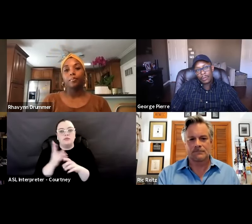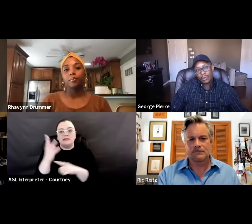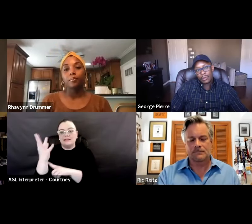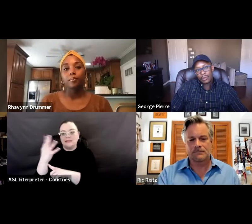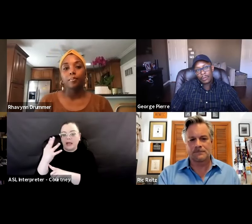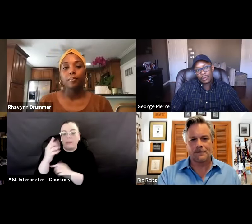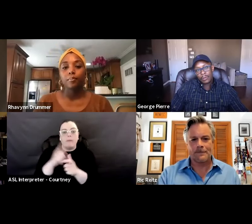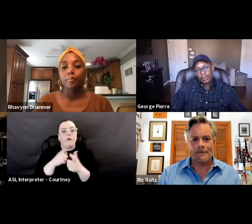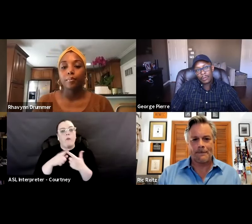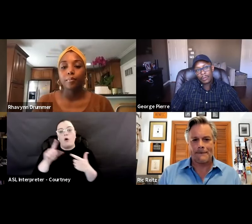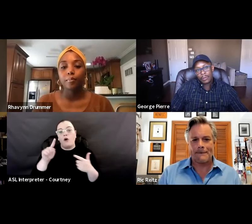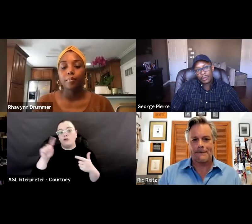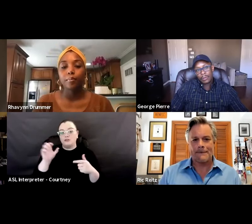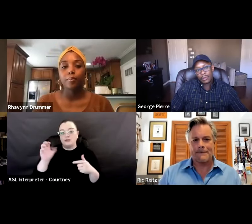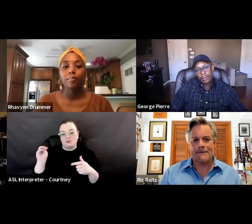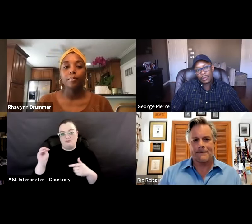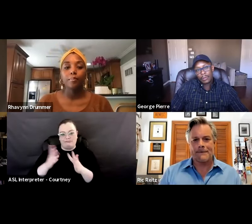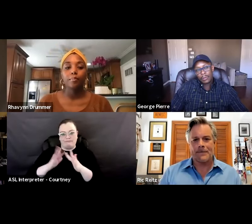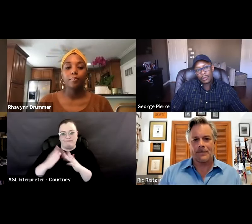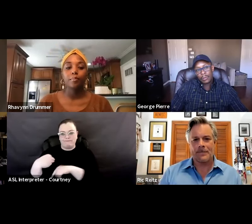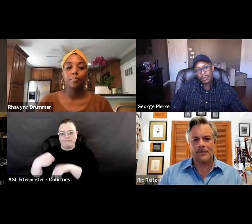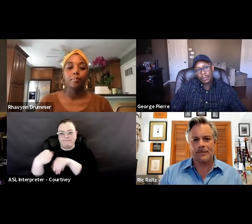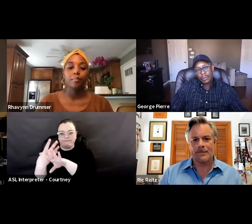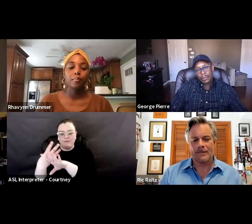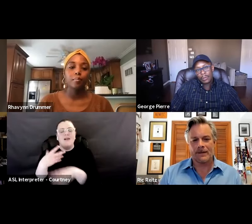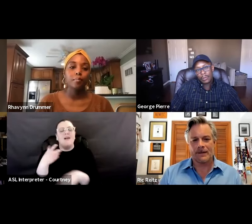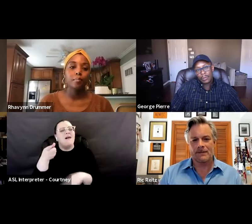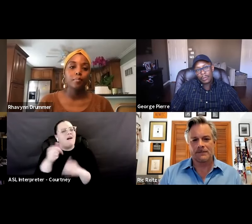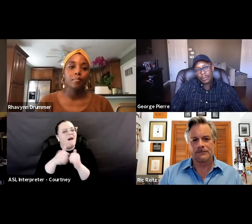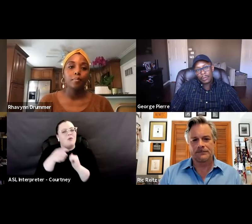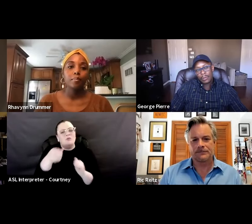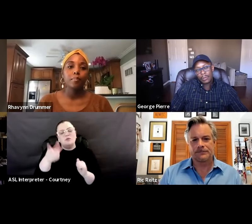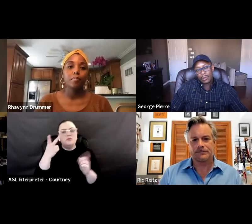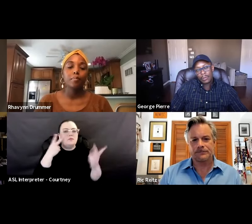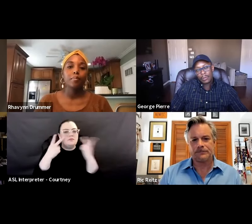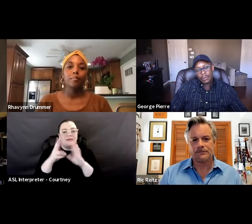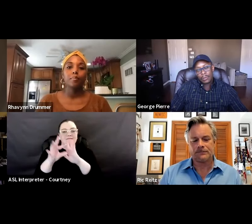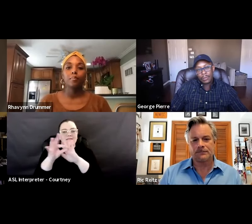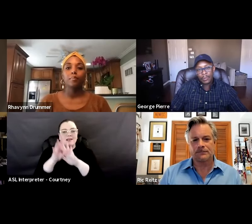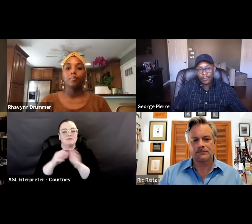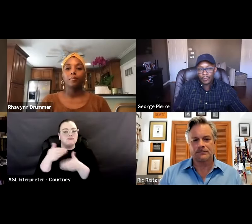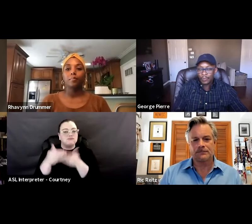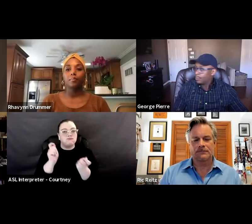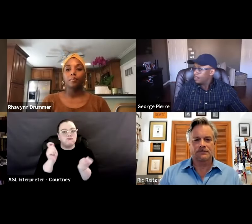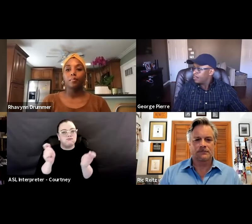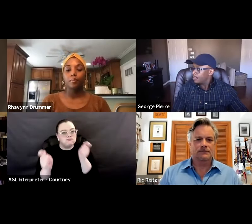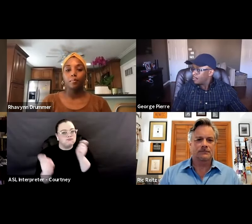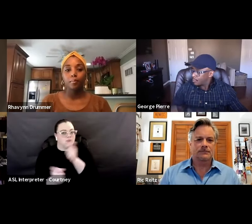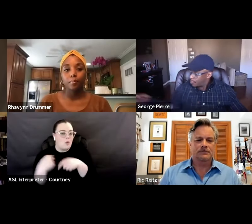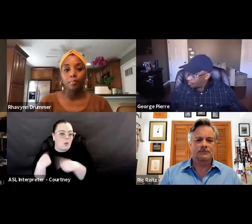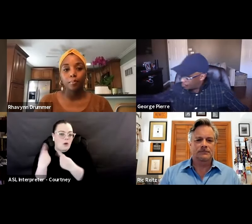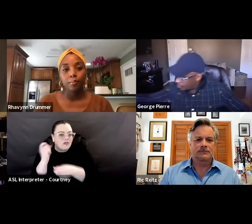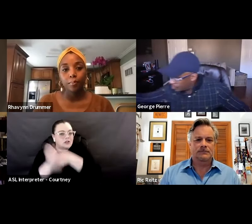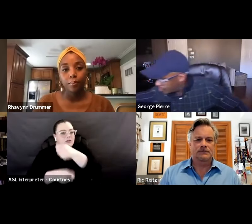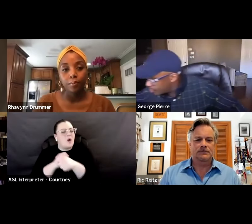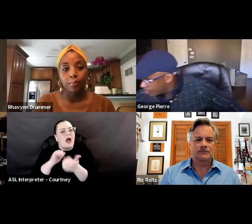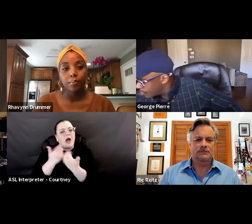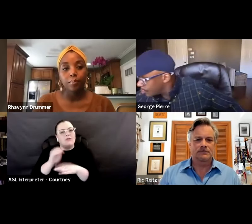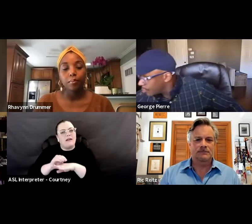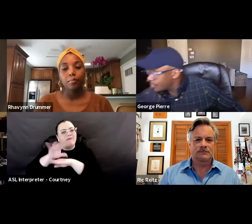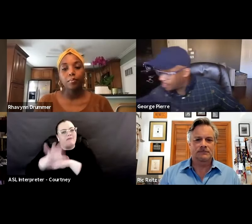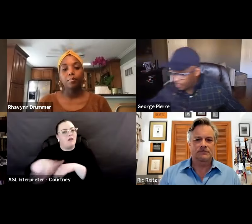auditions. So how have you seen this casting process change over the years, and how's it affected what you're